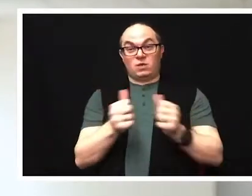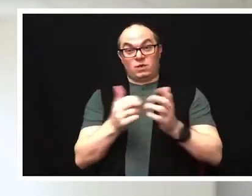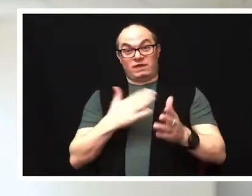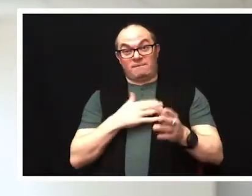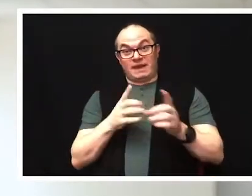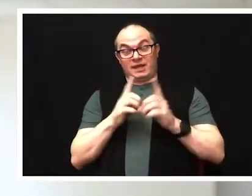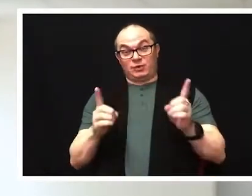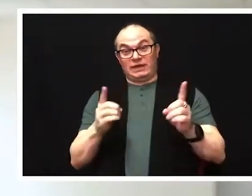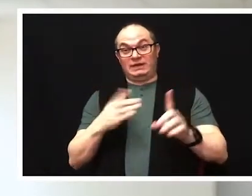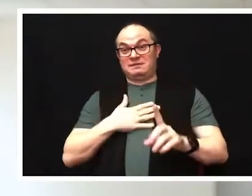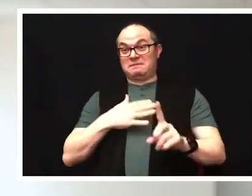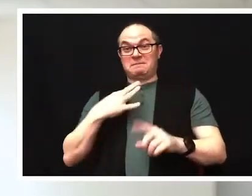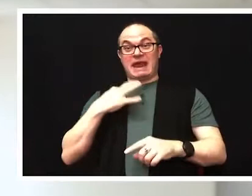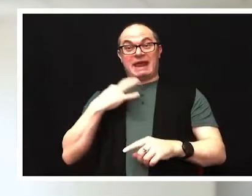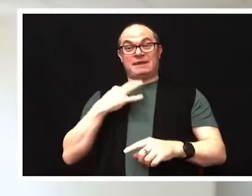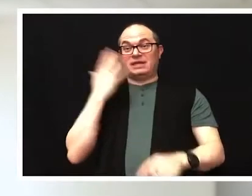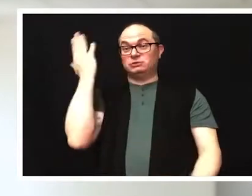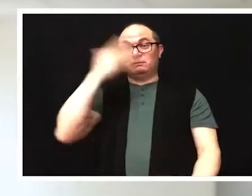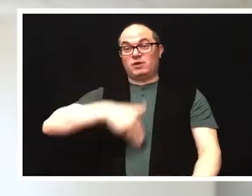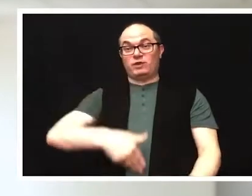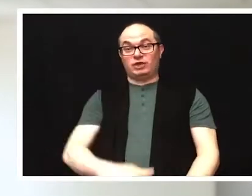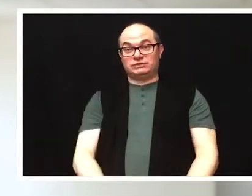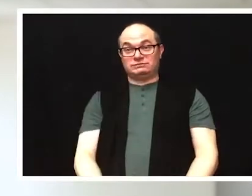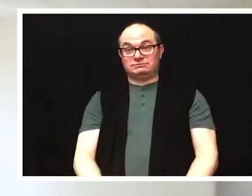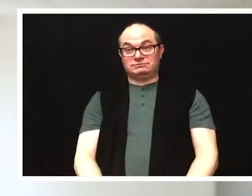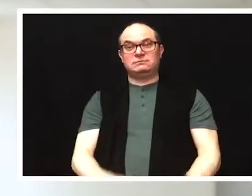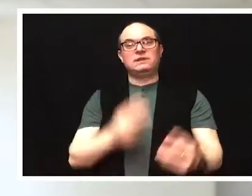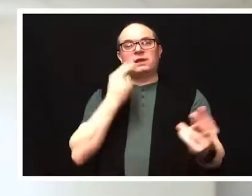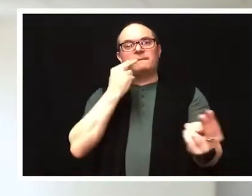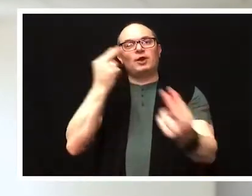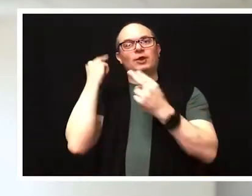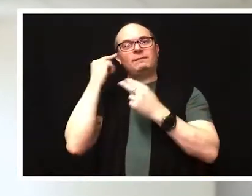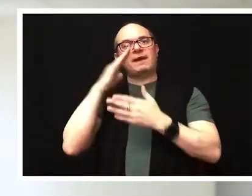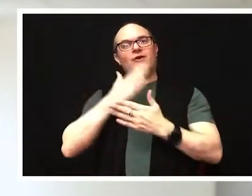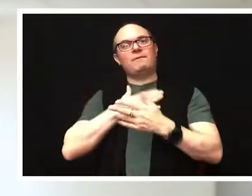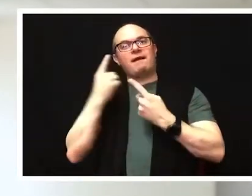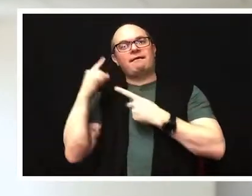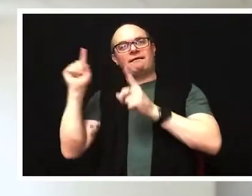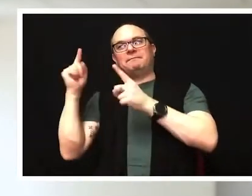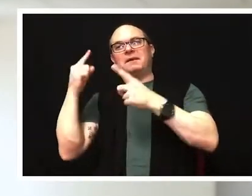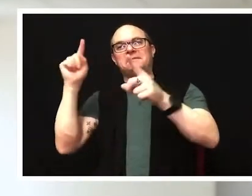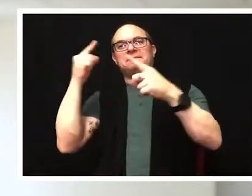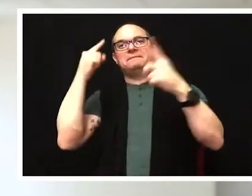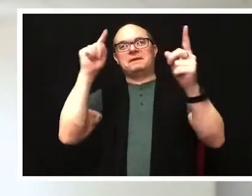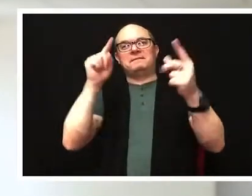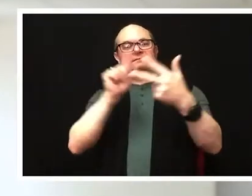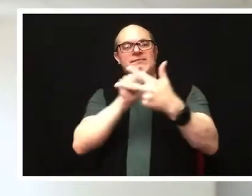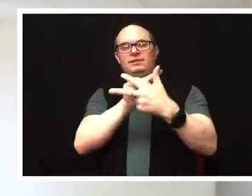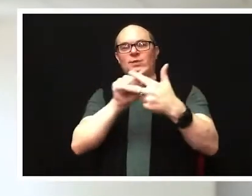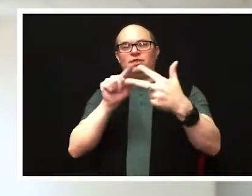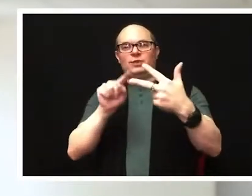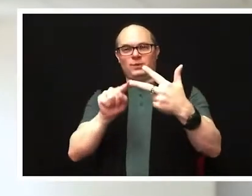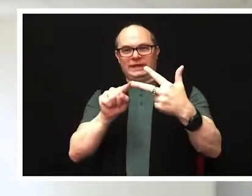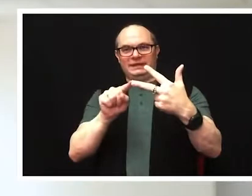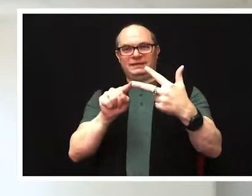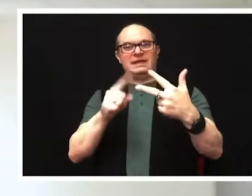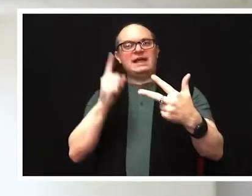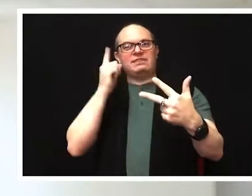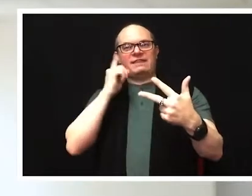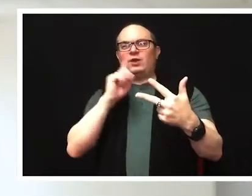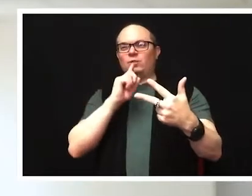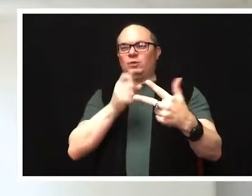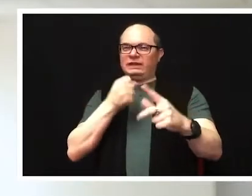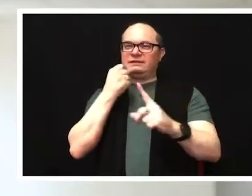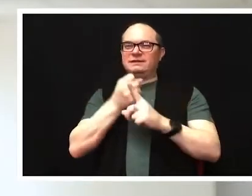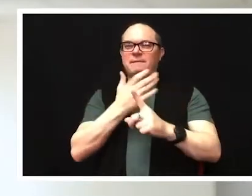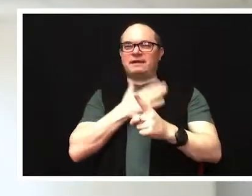Without my degree, my application would have been overlooked. Looking back on all my accomplishments, I narrowed it down to 3 things that I believe shaped the